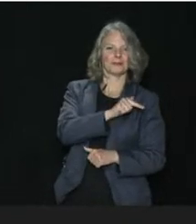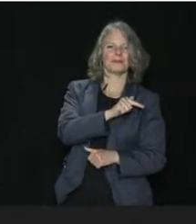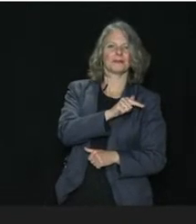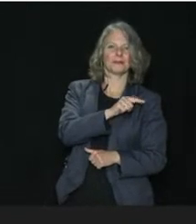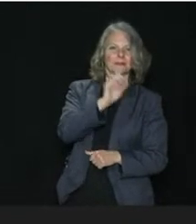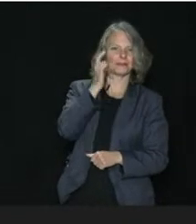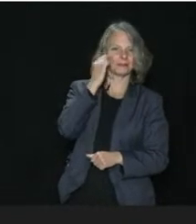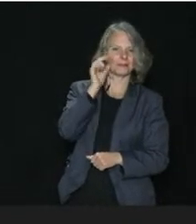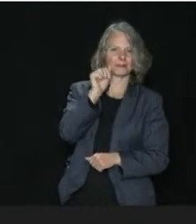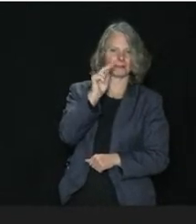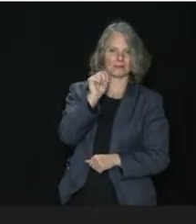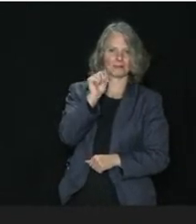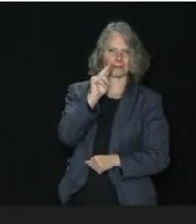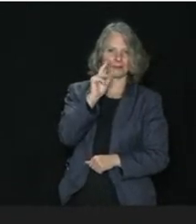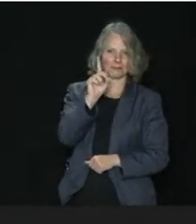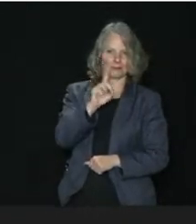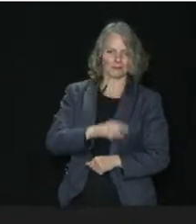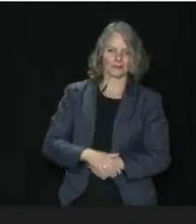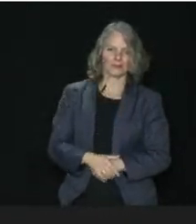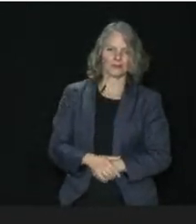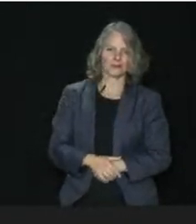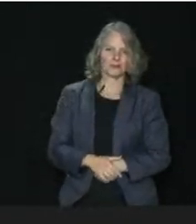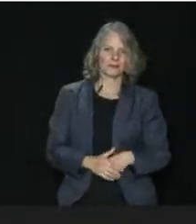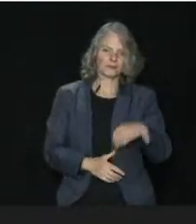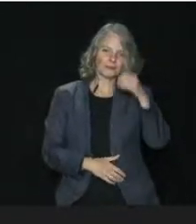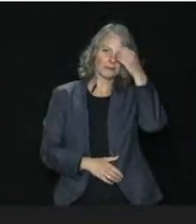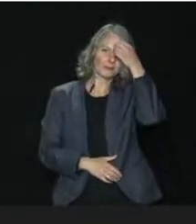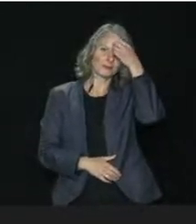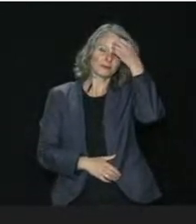to Minister Anand. Anita.